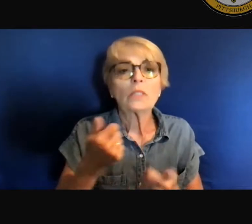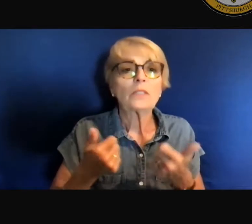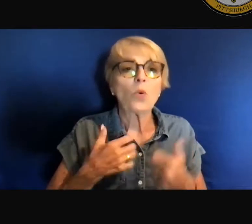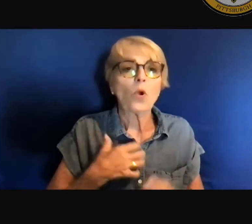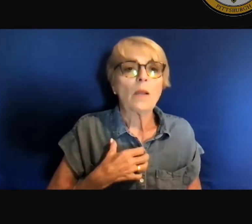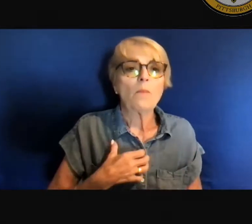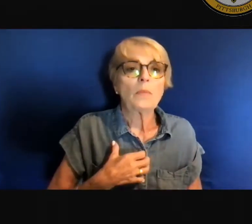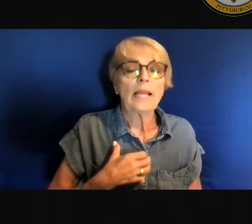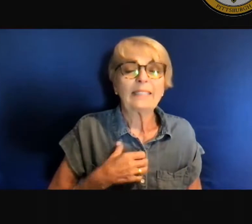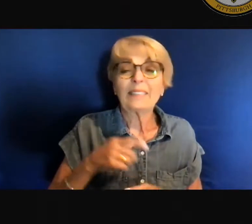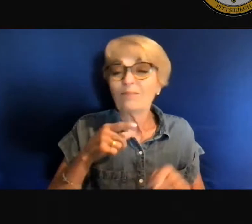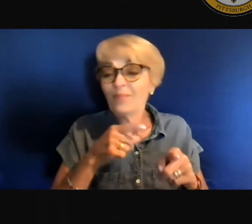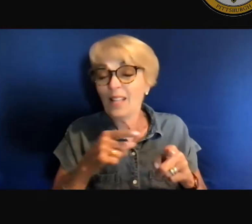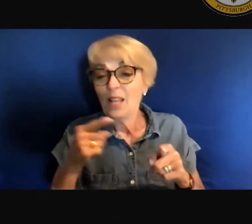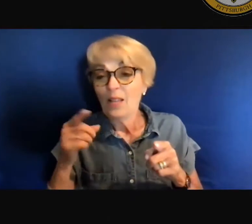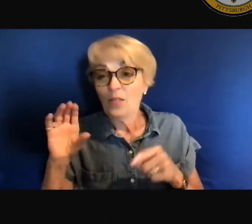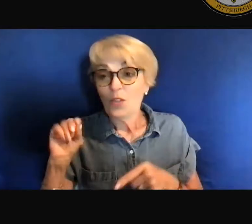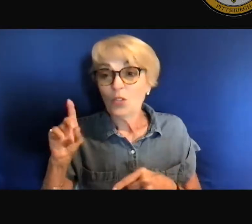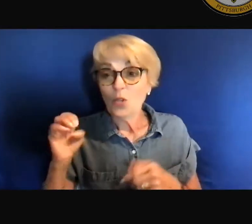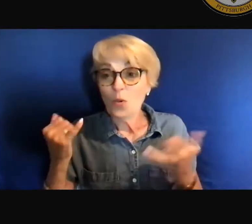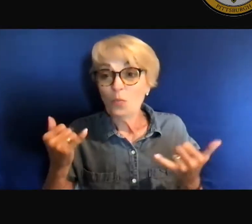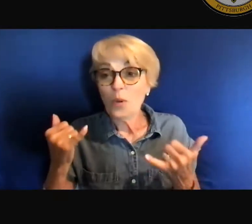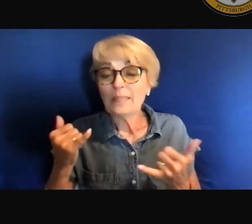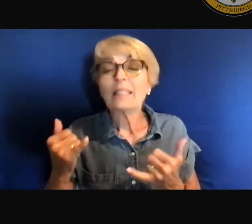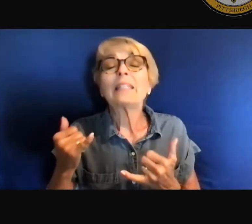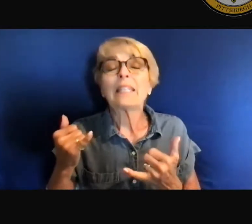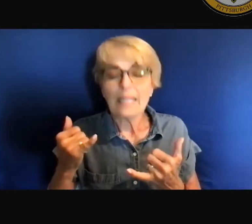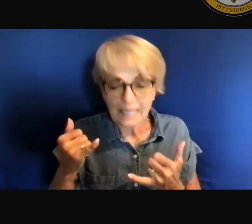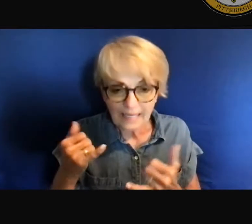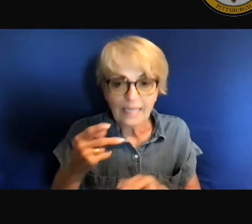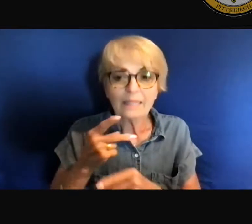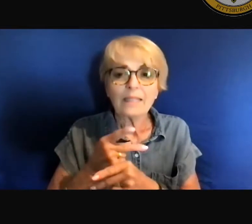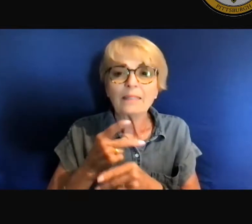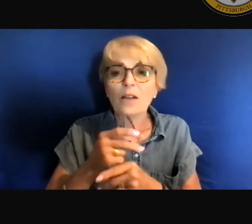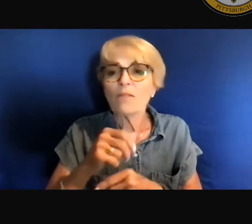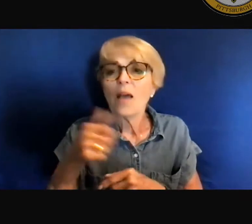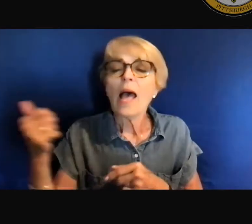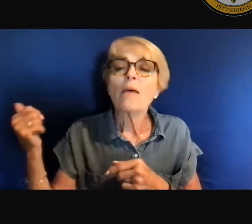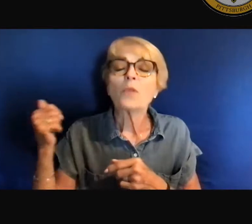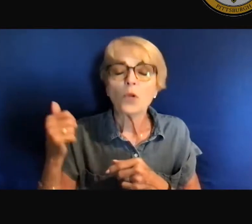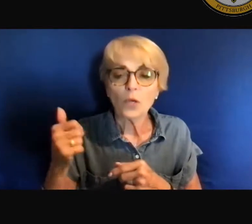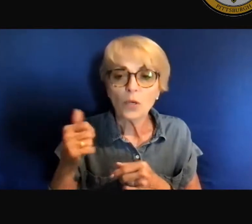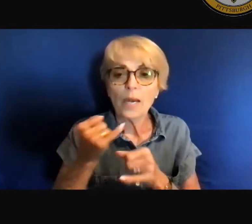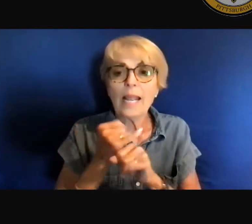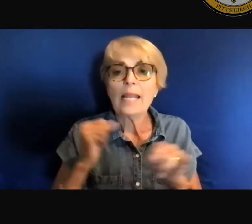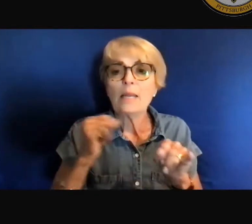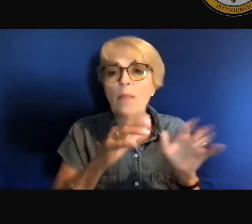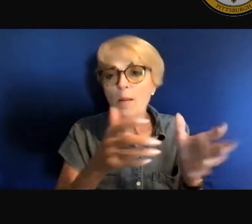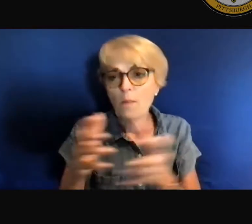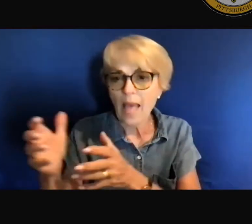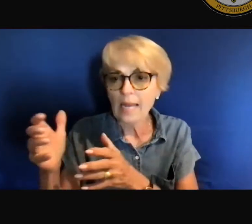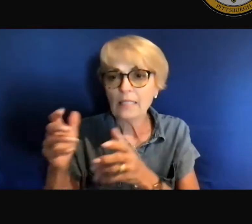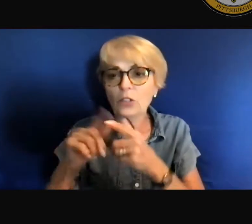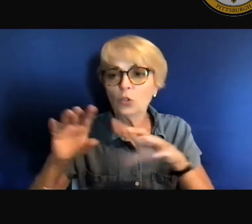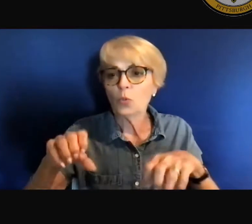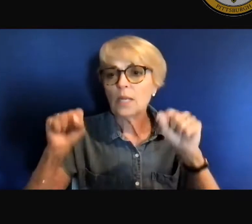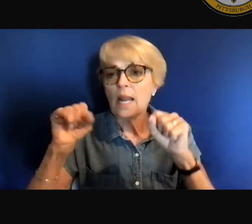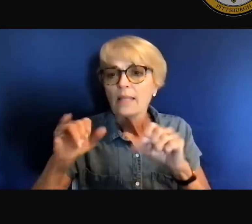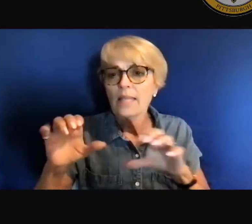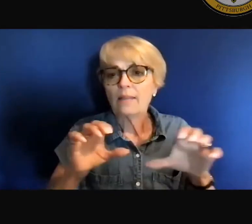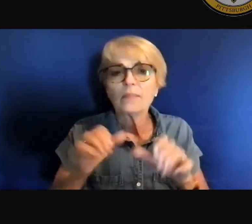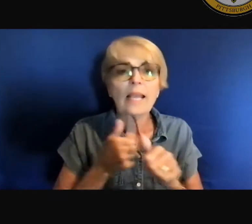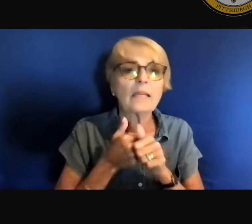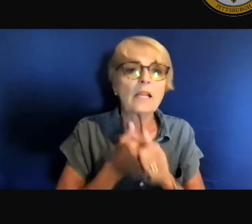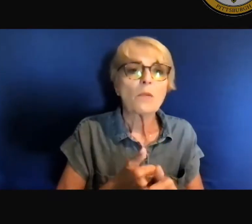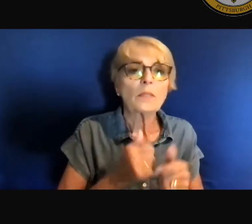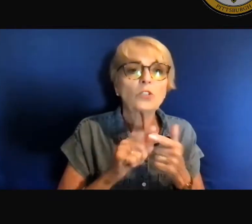the code presently provides for other independent bodies to conduct these activities. So adherence to the requirements